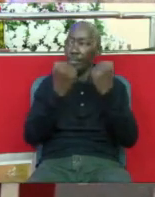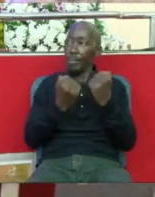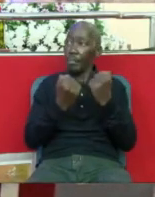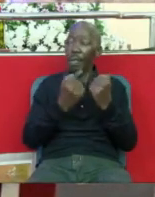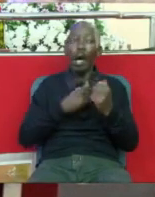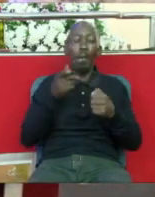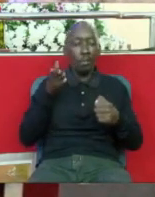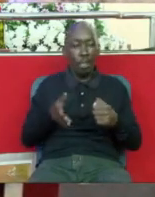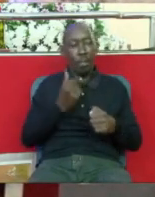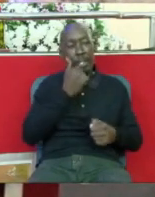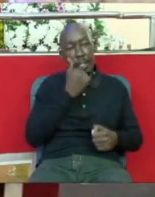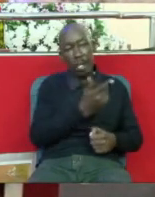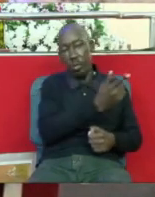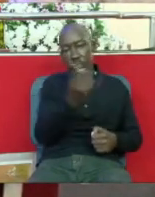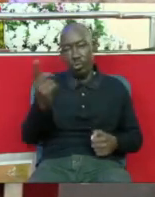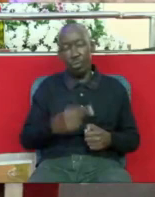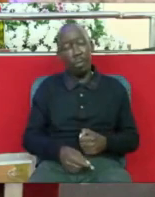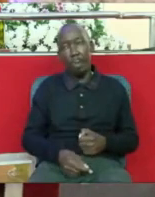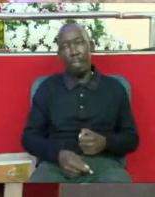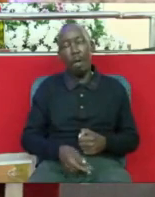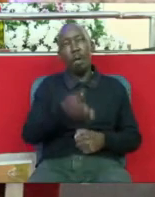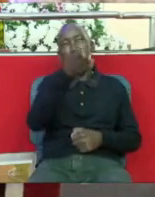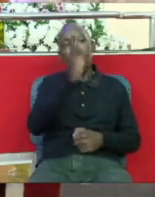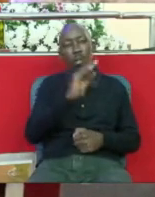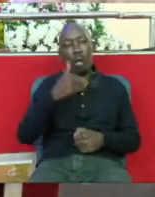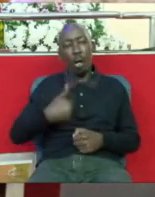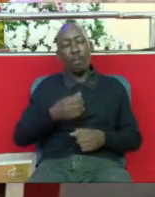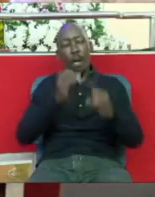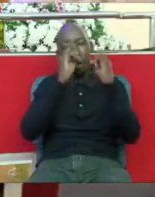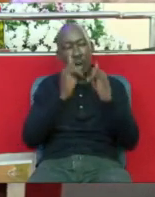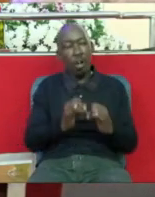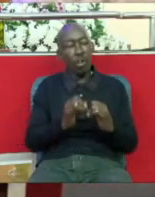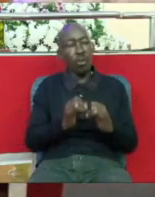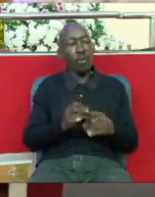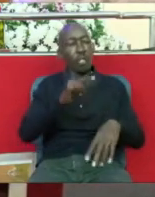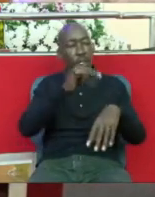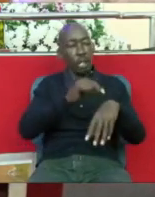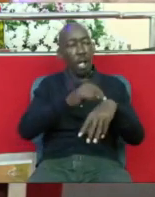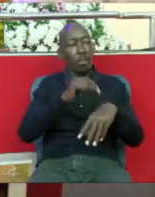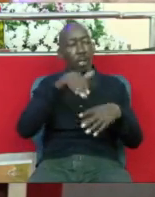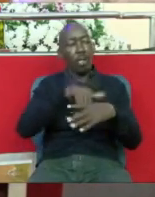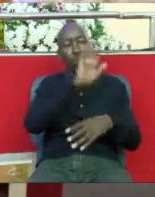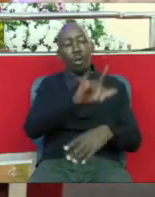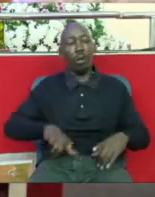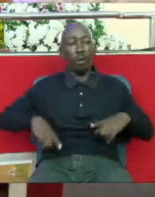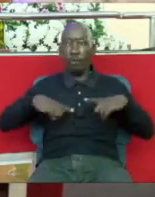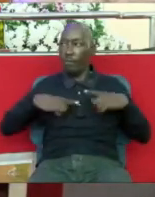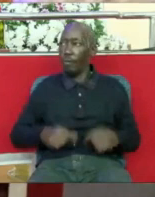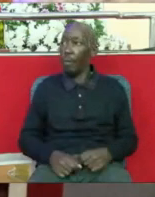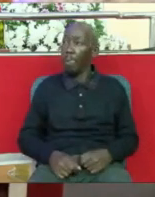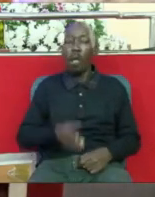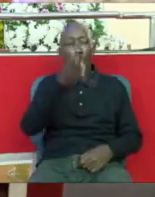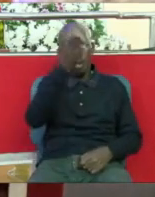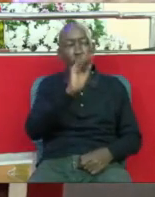here to let you know. Niko hapa nikujulishe. God has a new season in your life. Mungu ana majira mapya katika maisha yako.